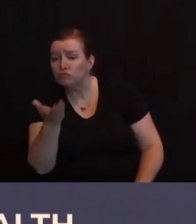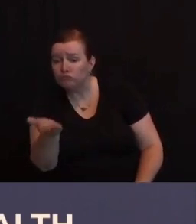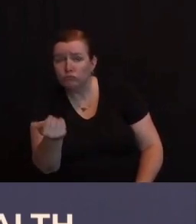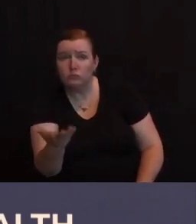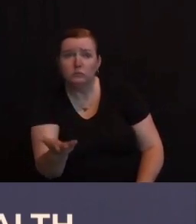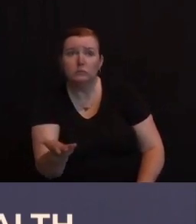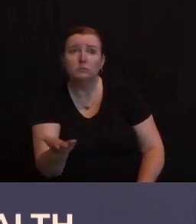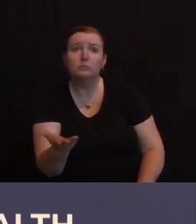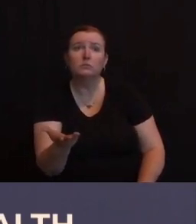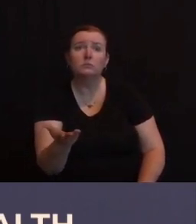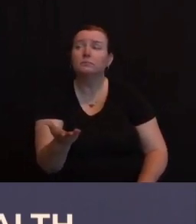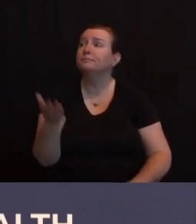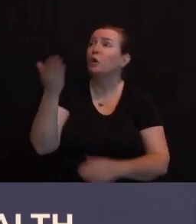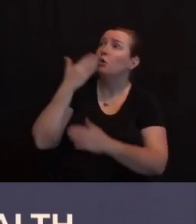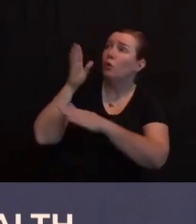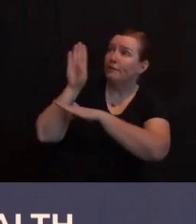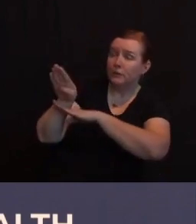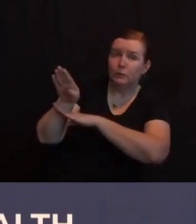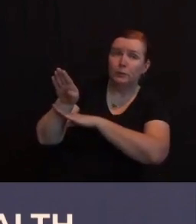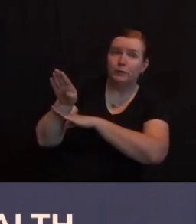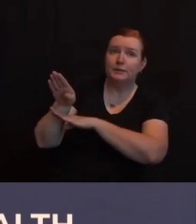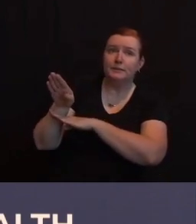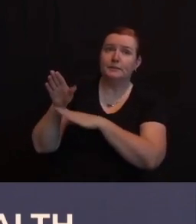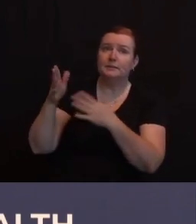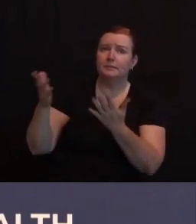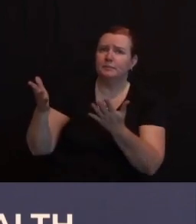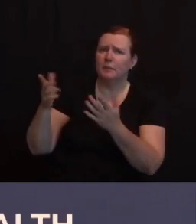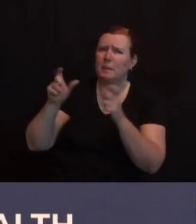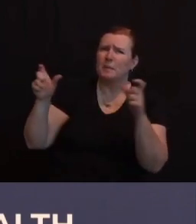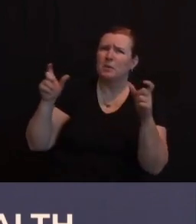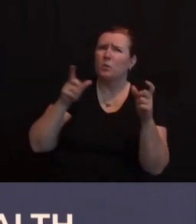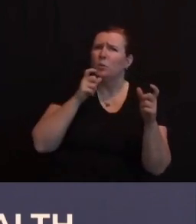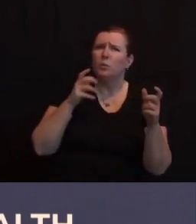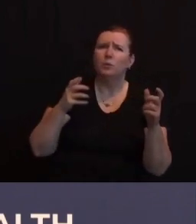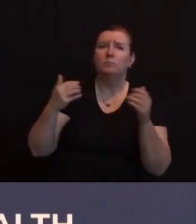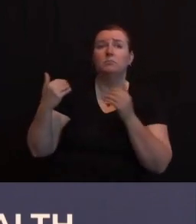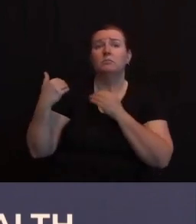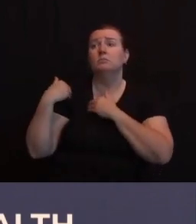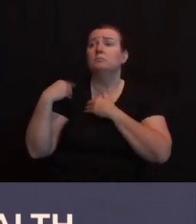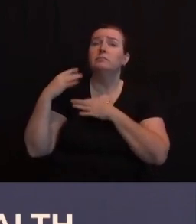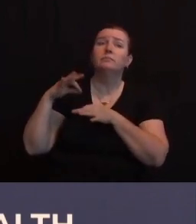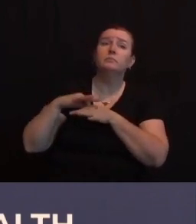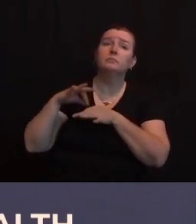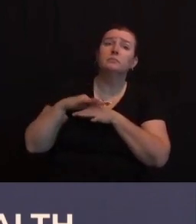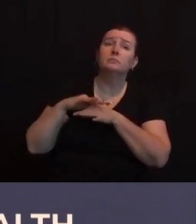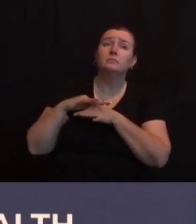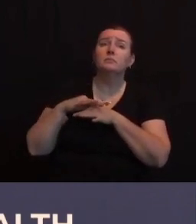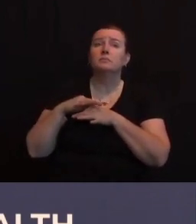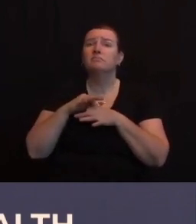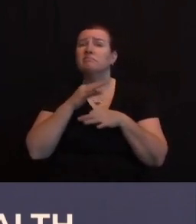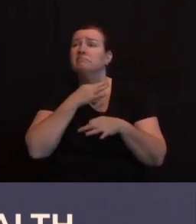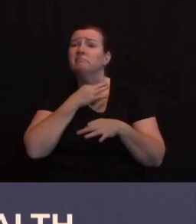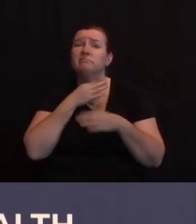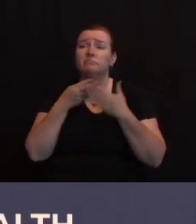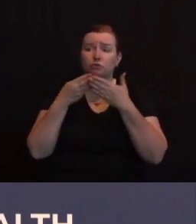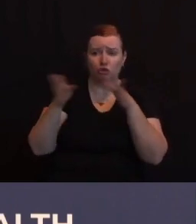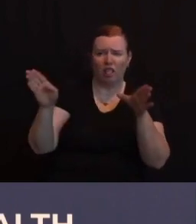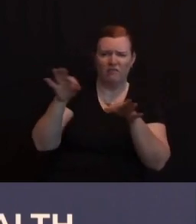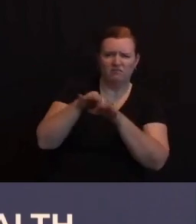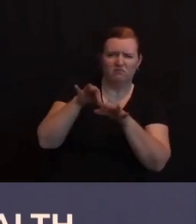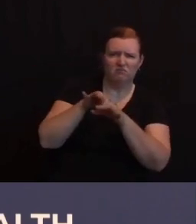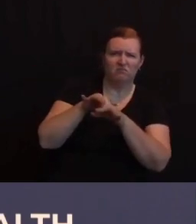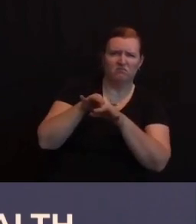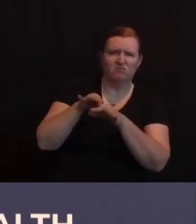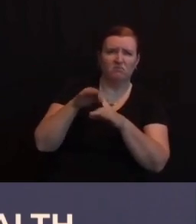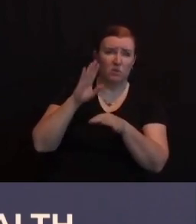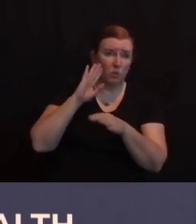Governor. So election officials still want to know whether the general election is going to be held entirely through vote-by-mail ballots